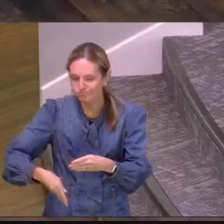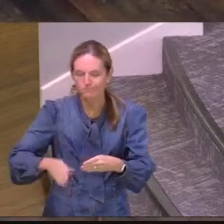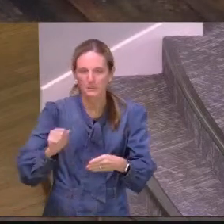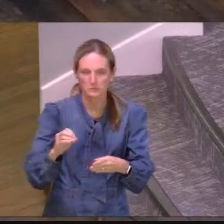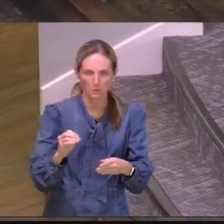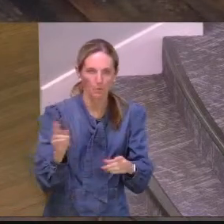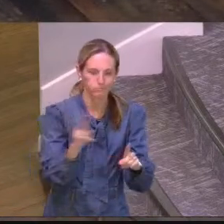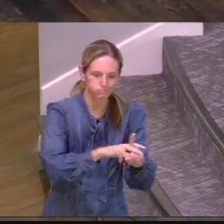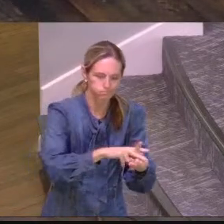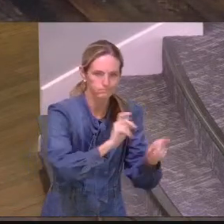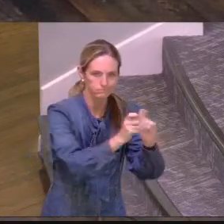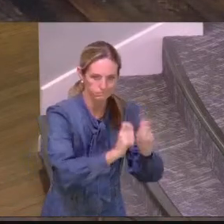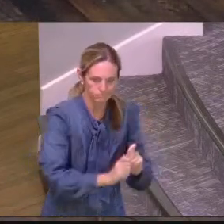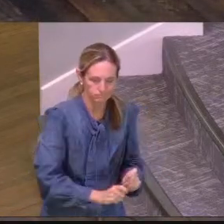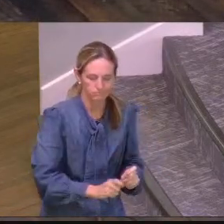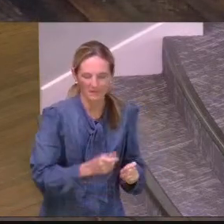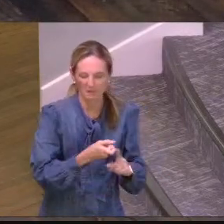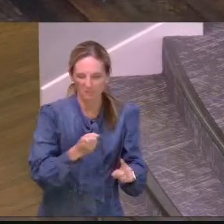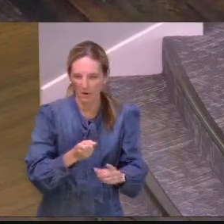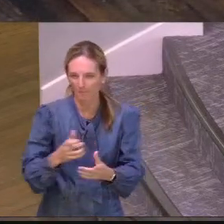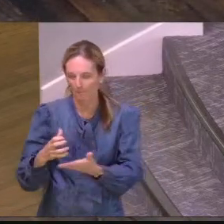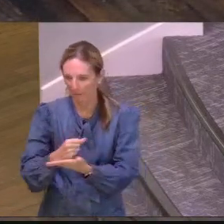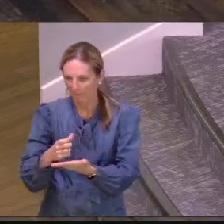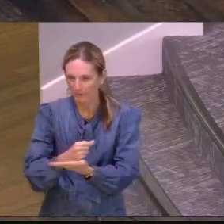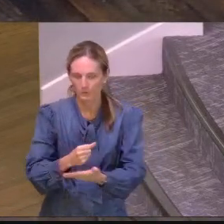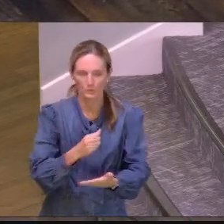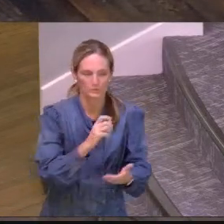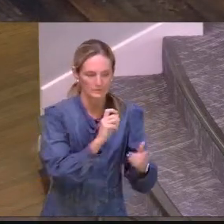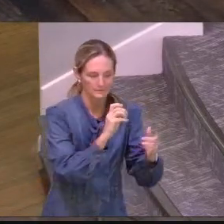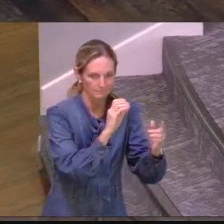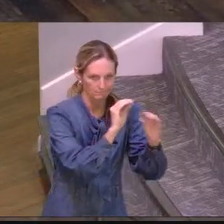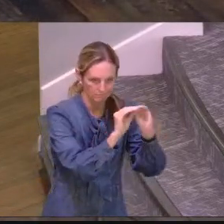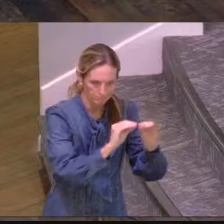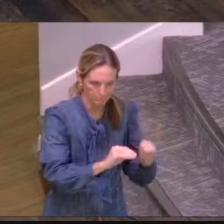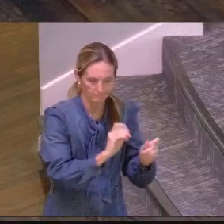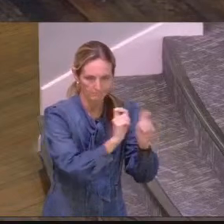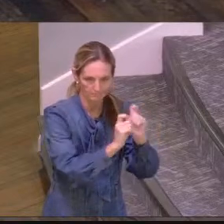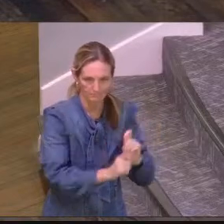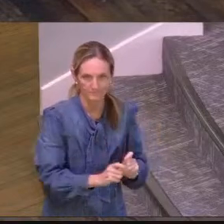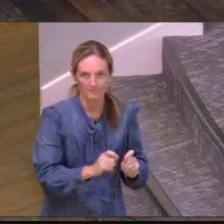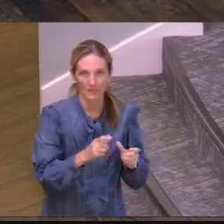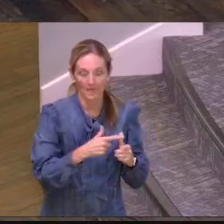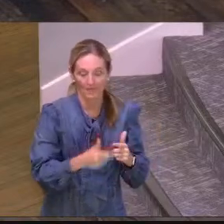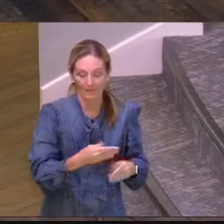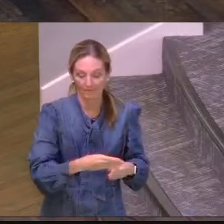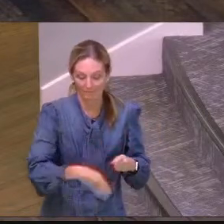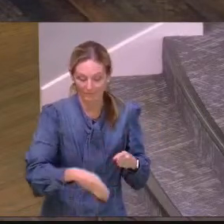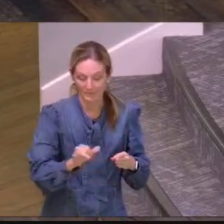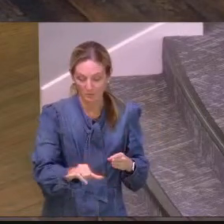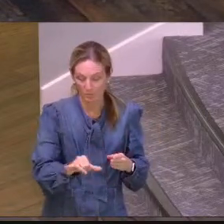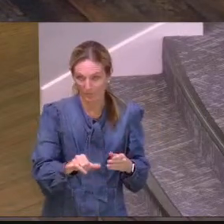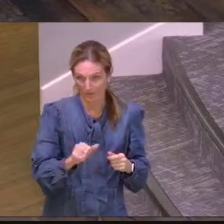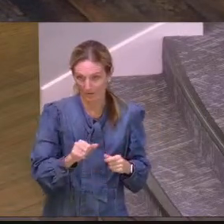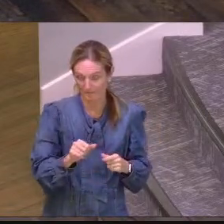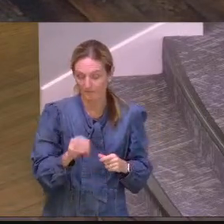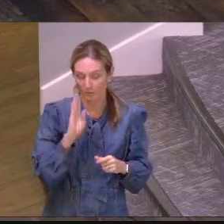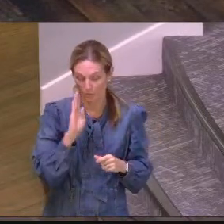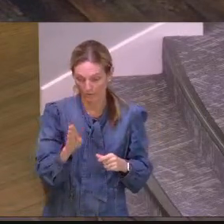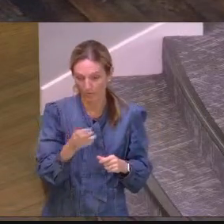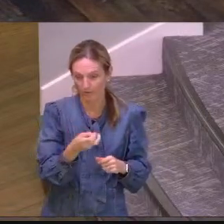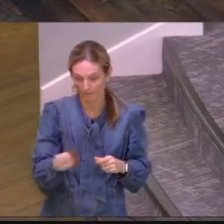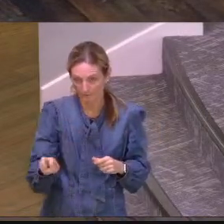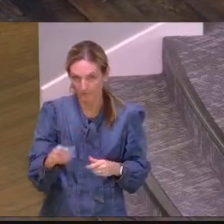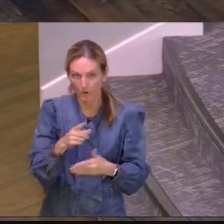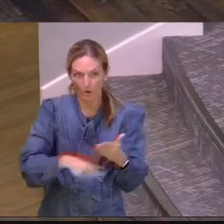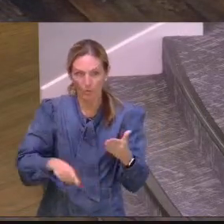revenues and how all the pieces of the puzzle kind of fit together. Once we're done with that, we'll flip over to what's needed from our